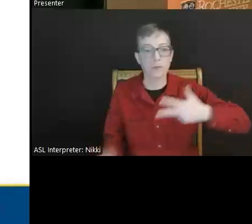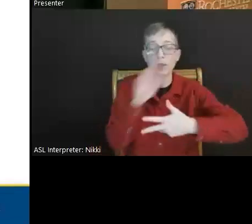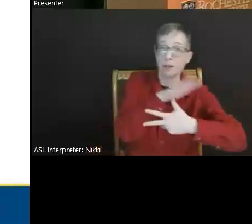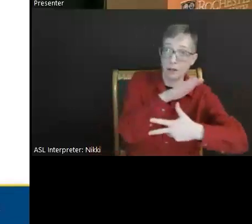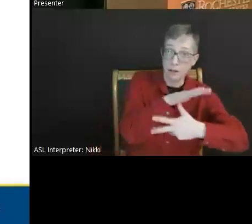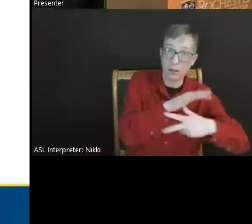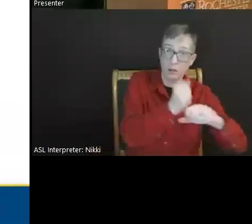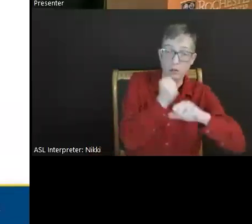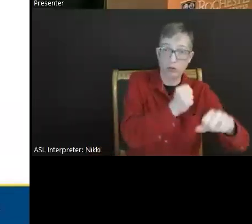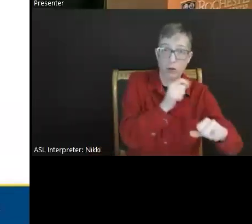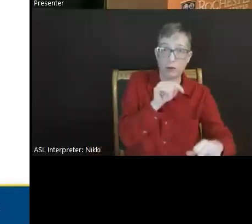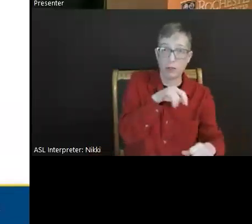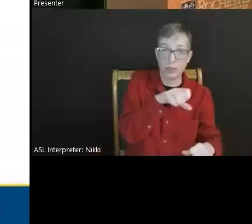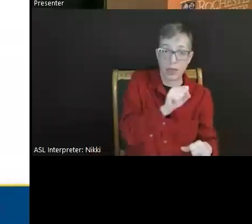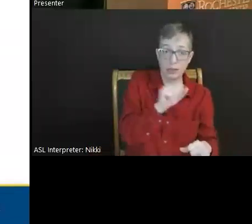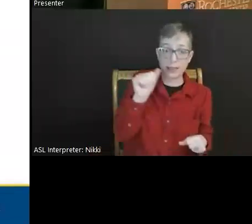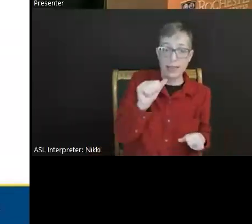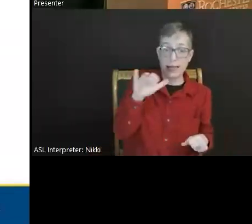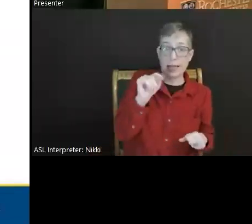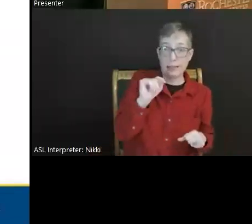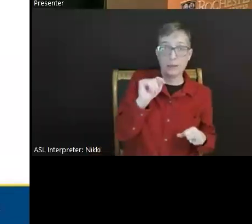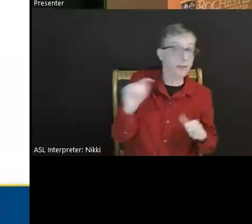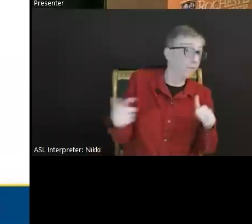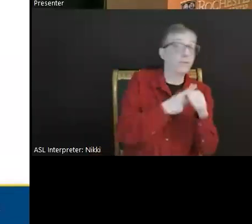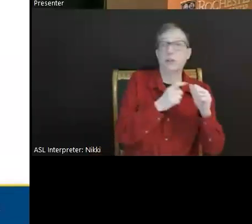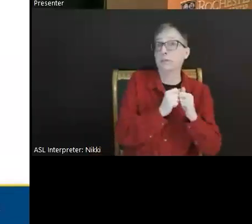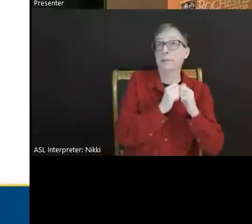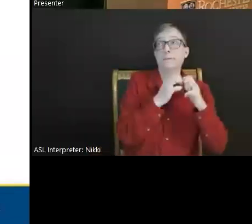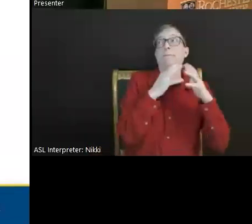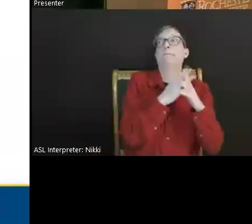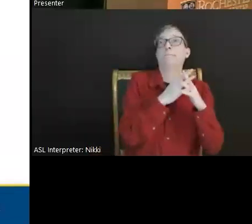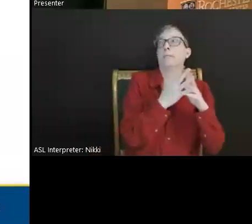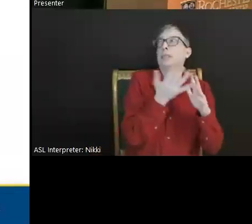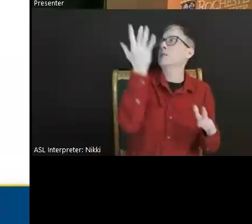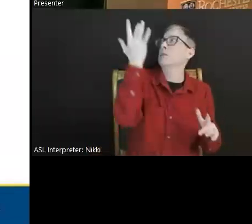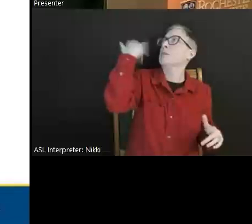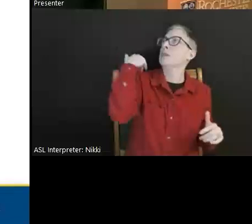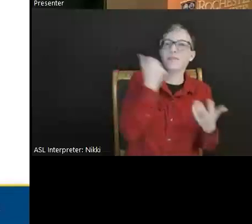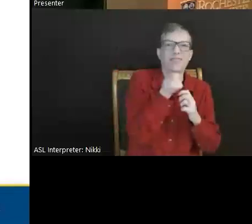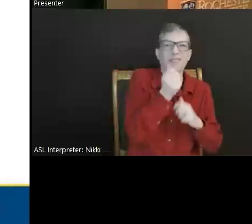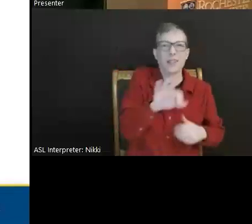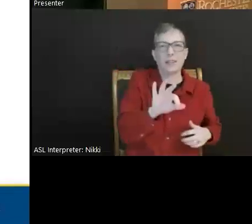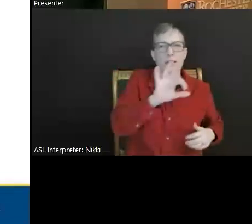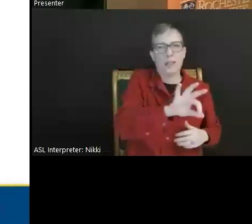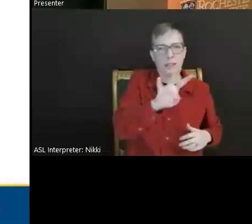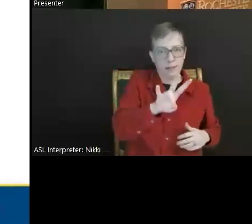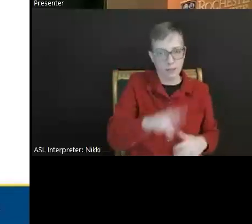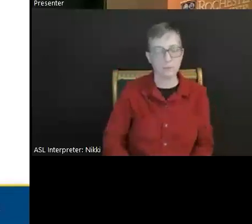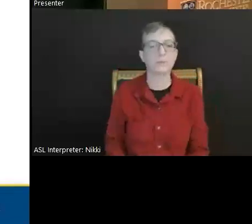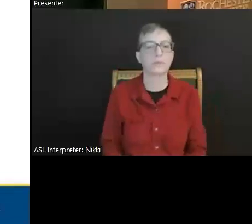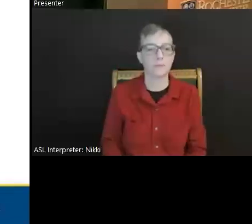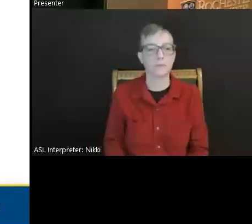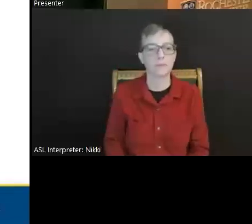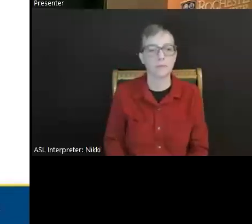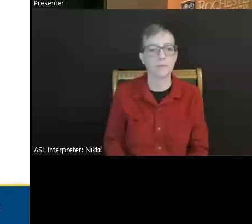in Monroe County, established back in 1997. There's a lot of